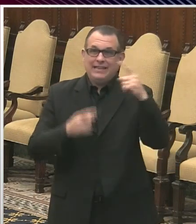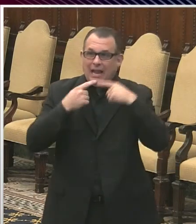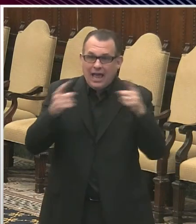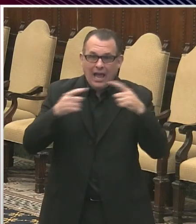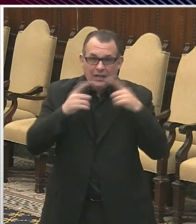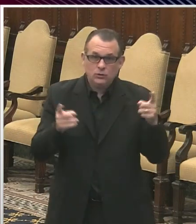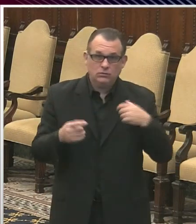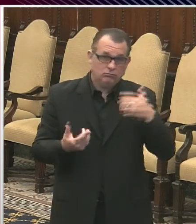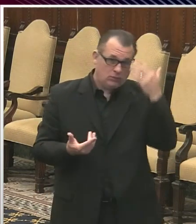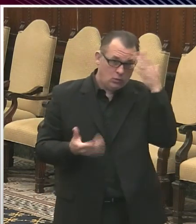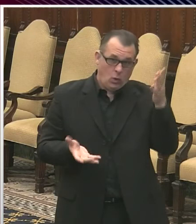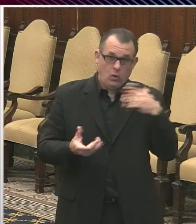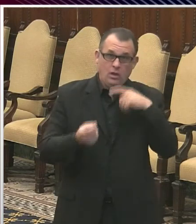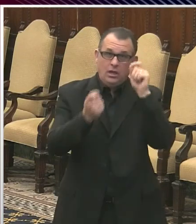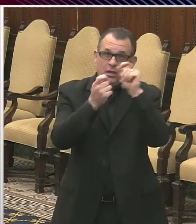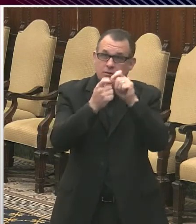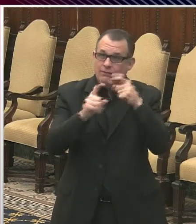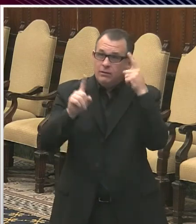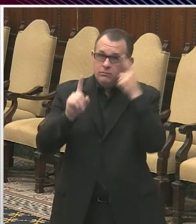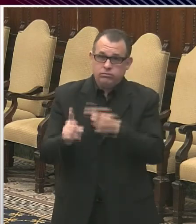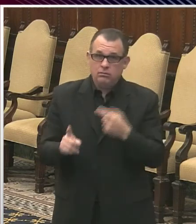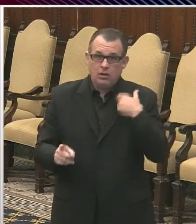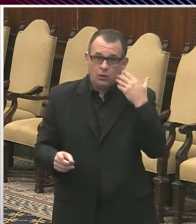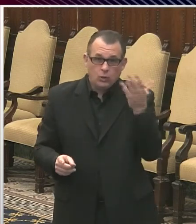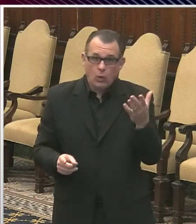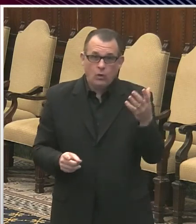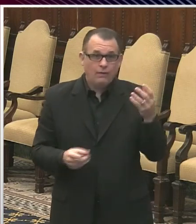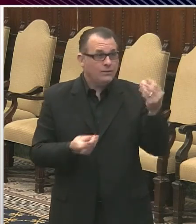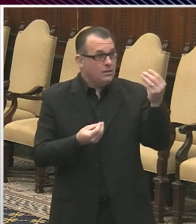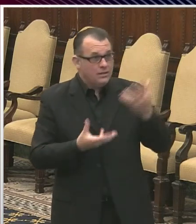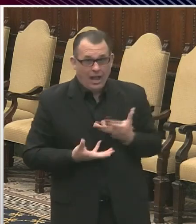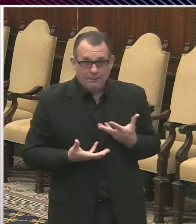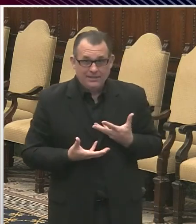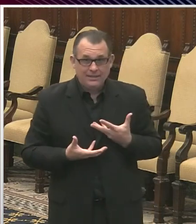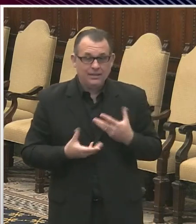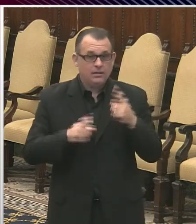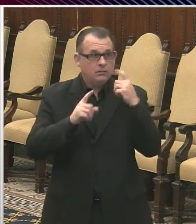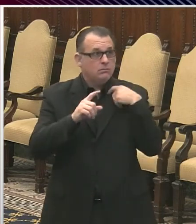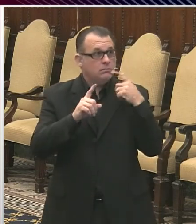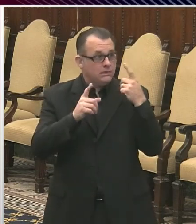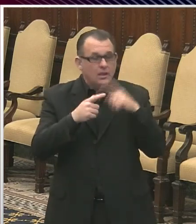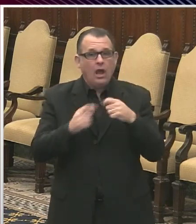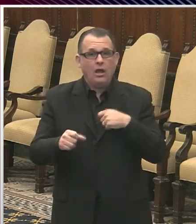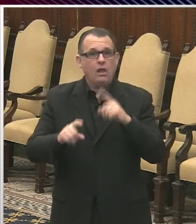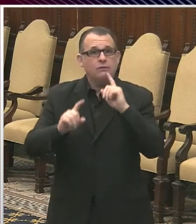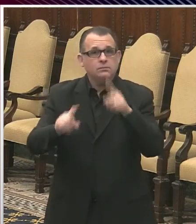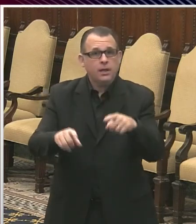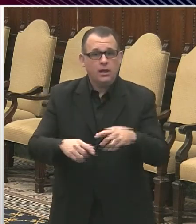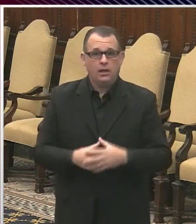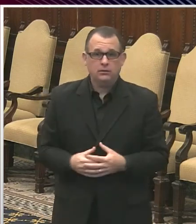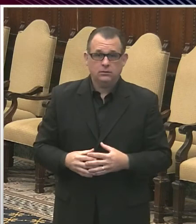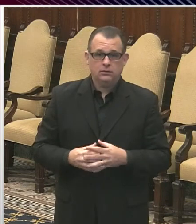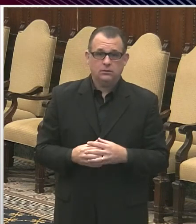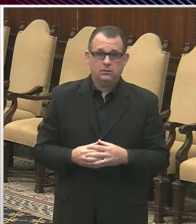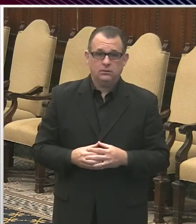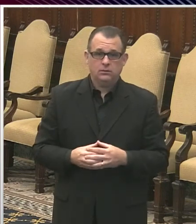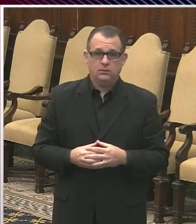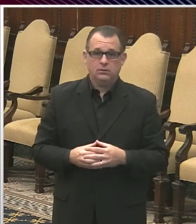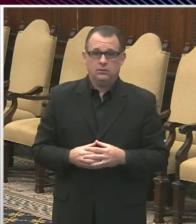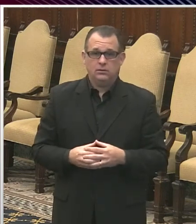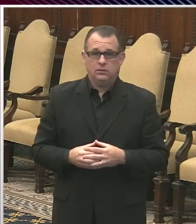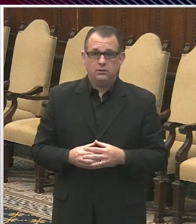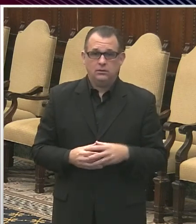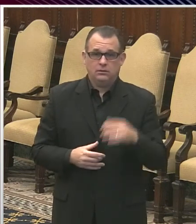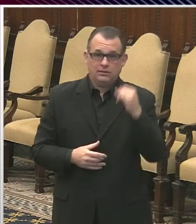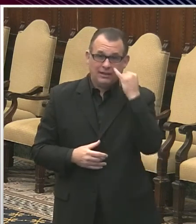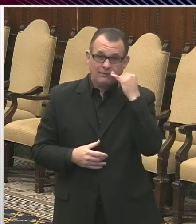specifics of the announcement need to be known before we can respond to it, or I'd be Sure. for the horse. If I could just finish